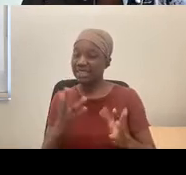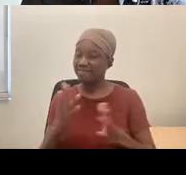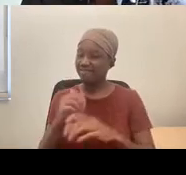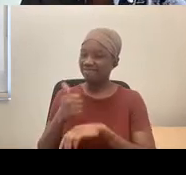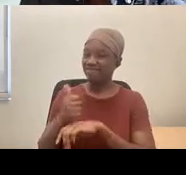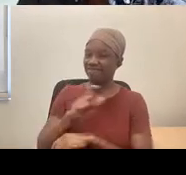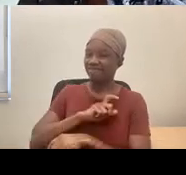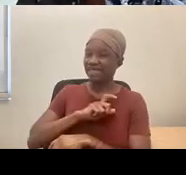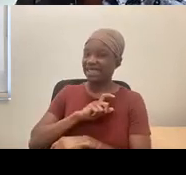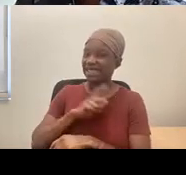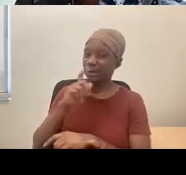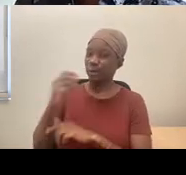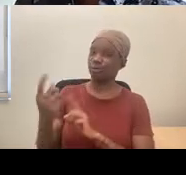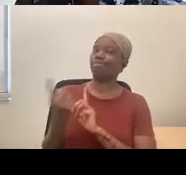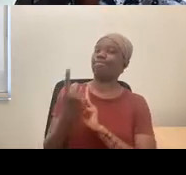Absolutely.